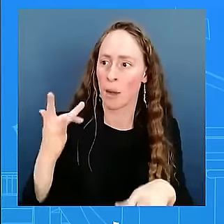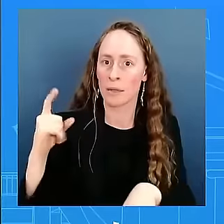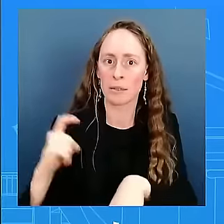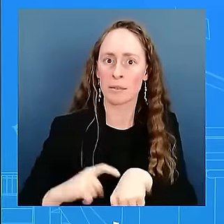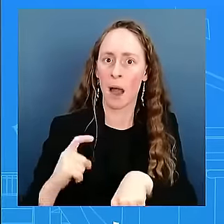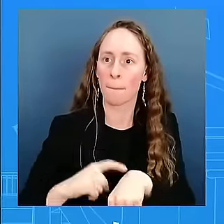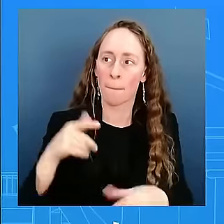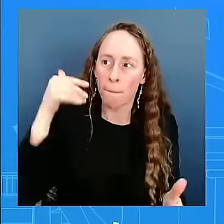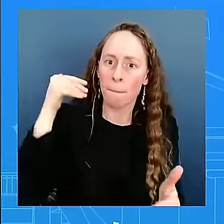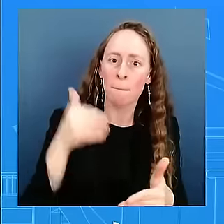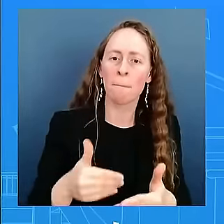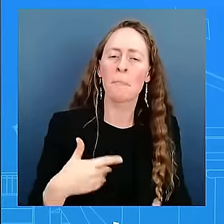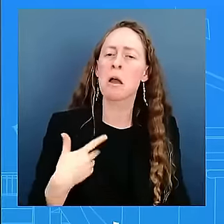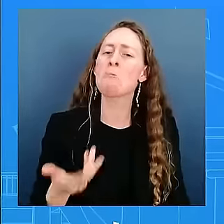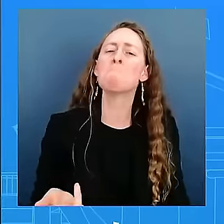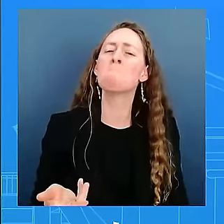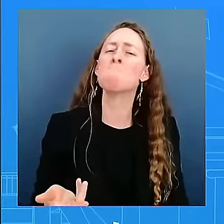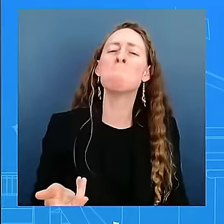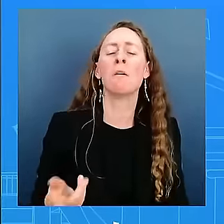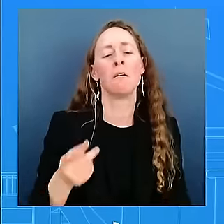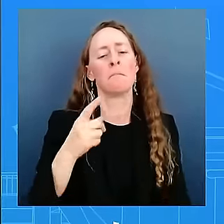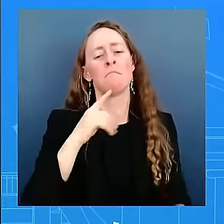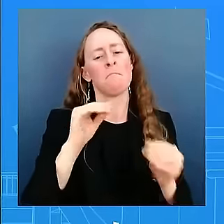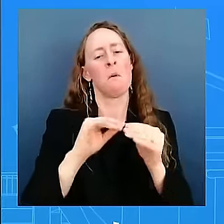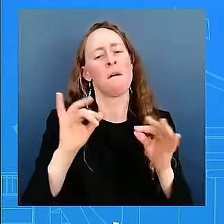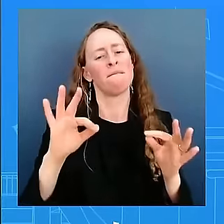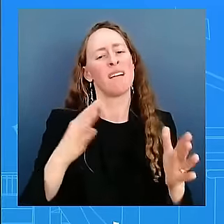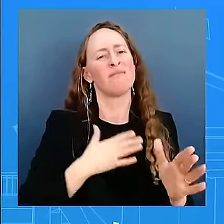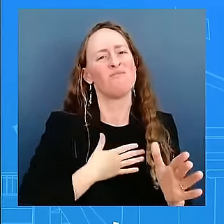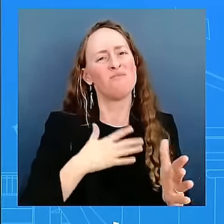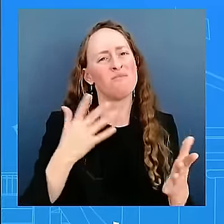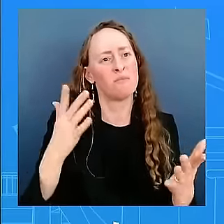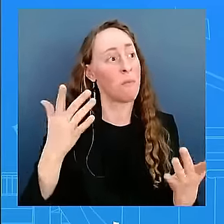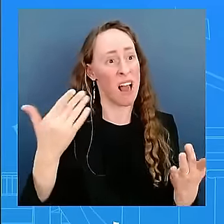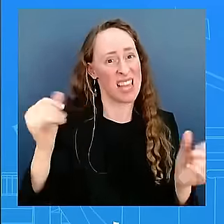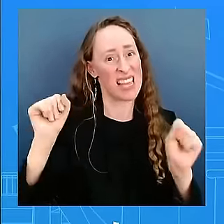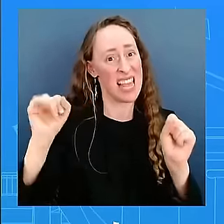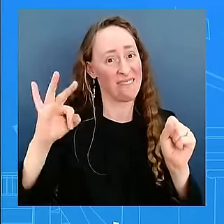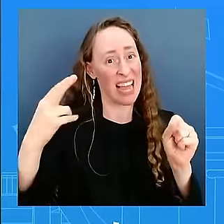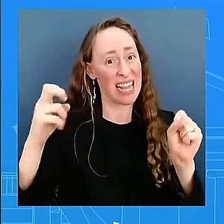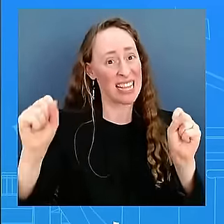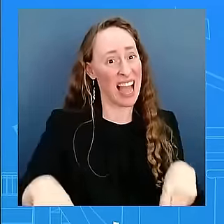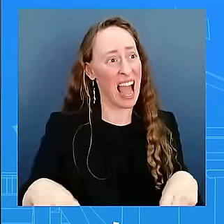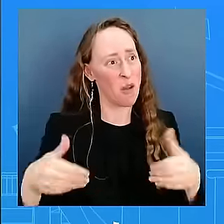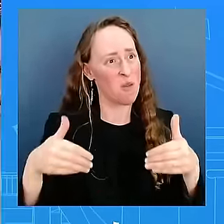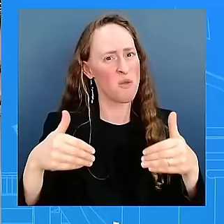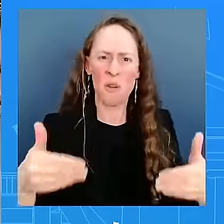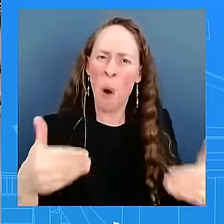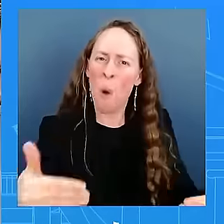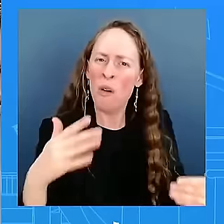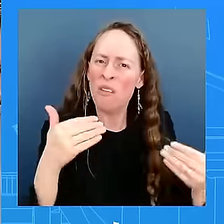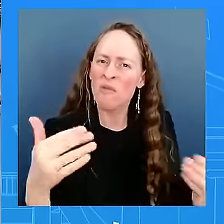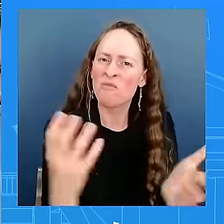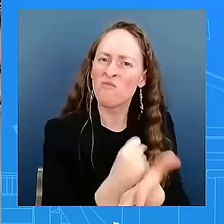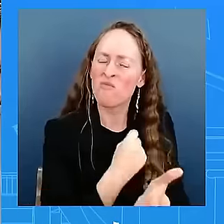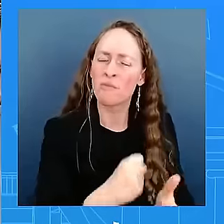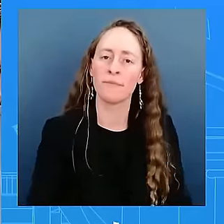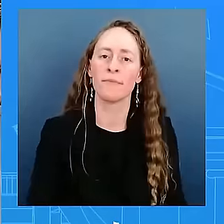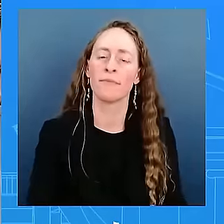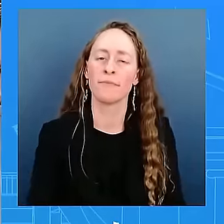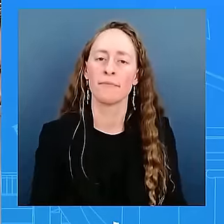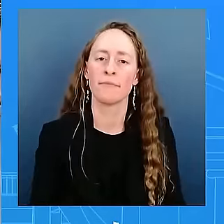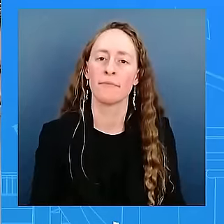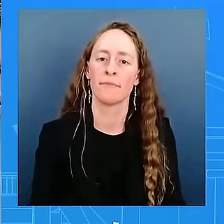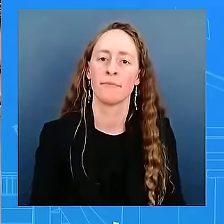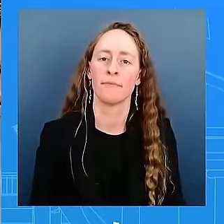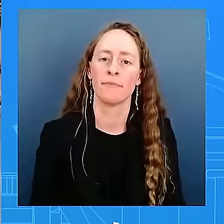to exercise to get this done as fast as he possibly could. Yeah. Jake, and I just want to follow up on this interaction with the Russians. I mean, does this in